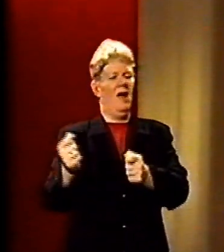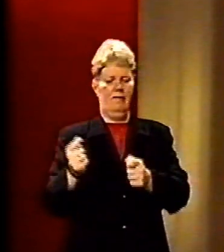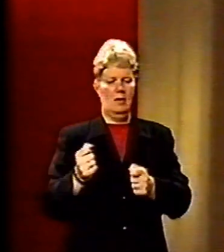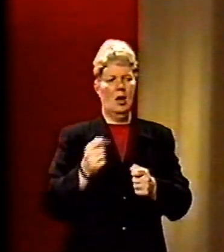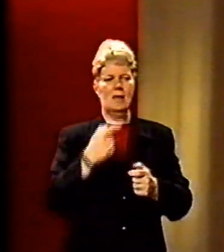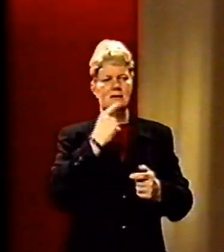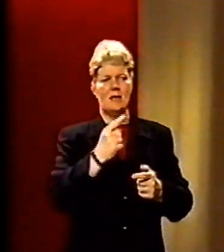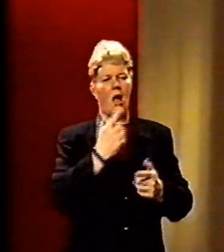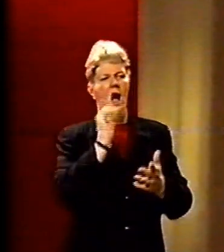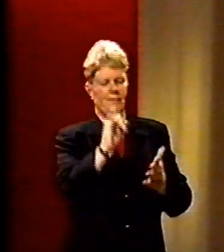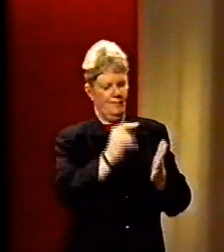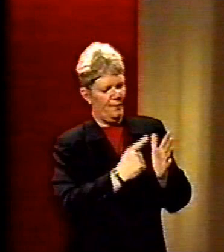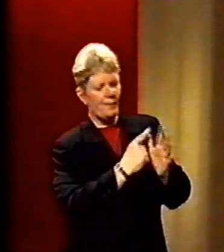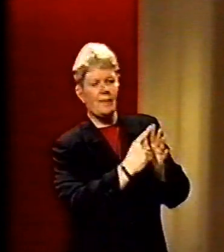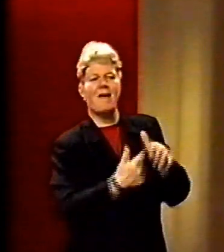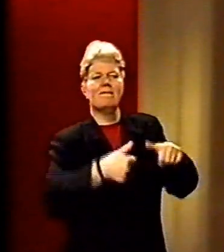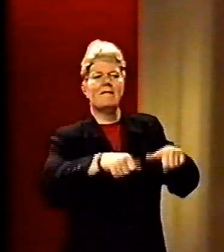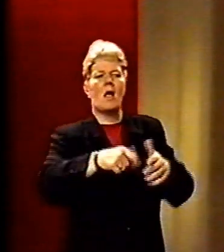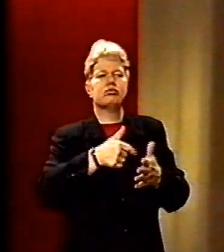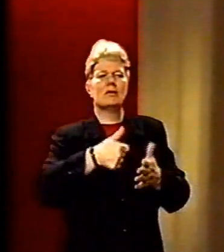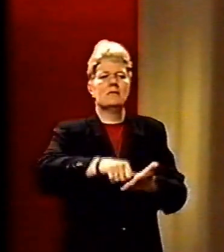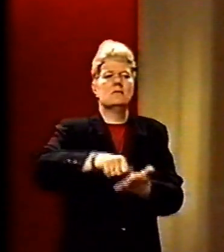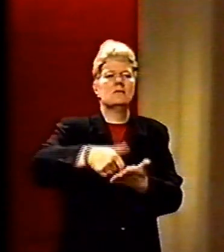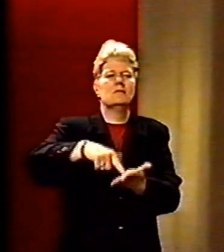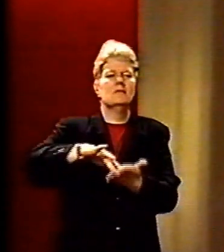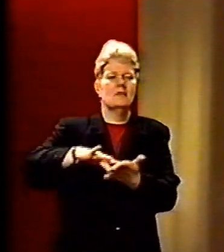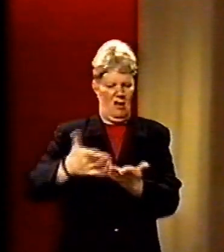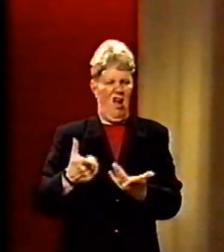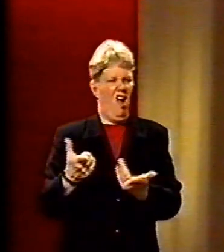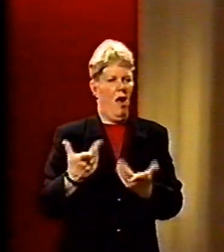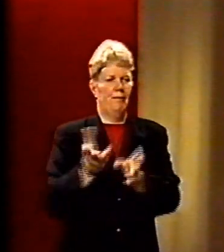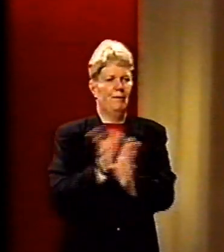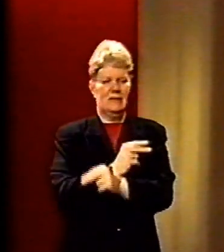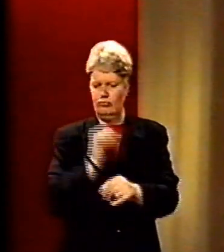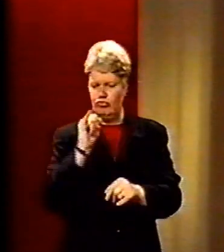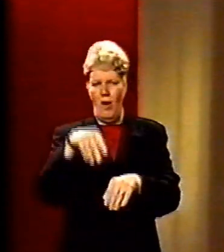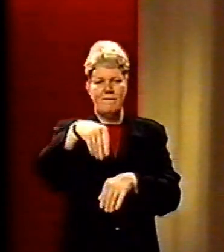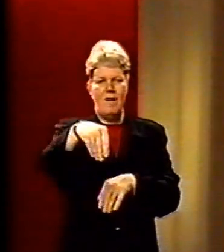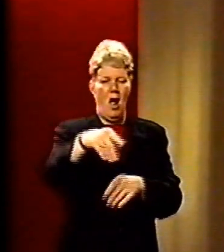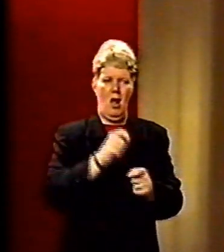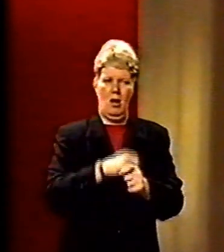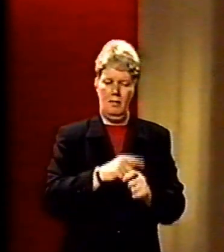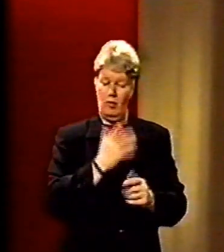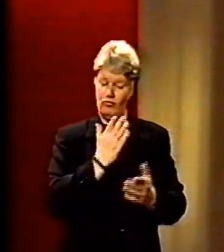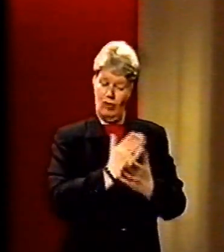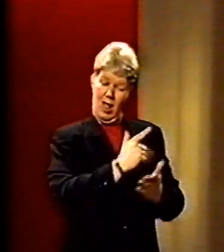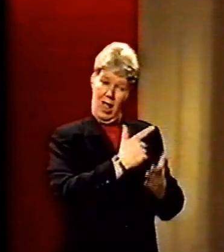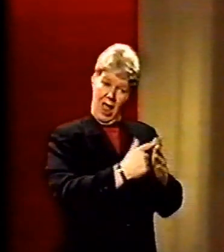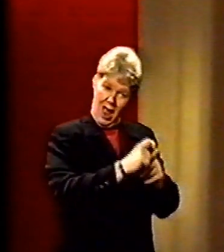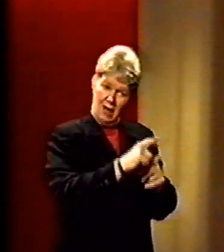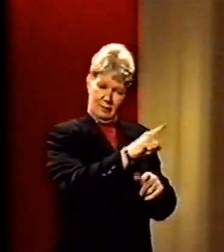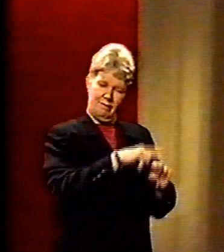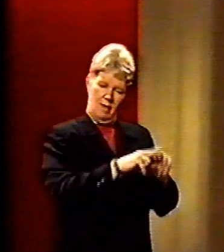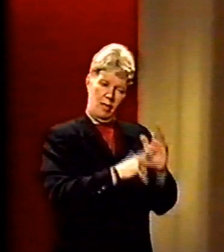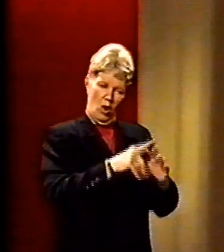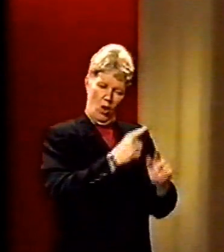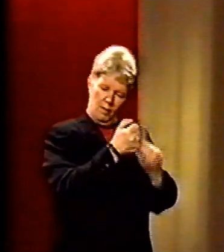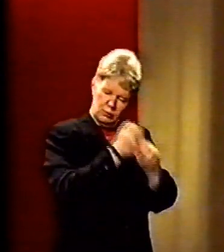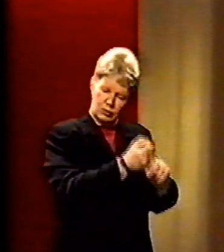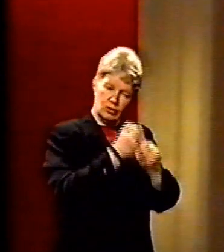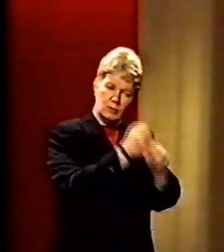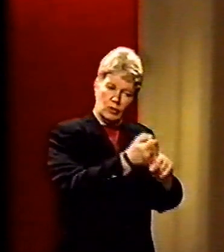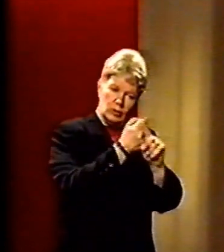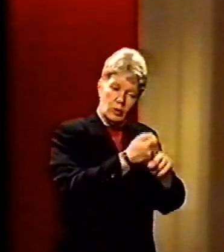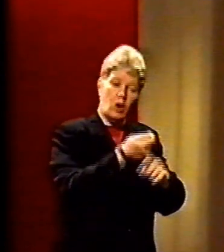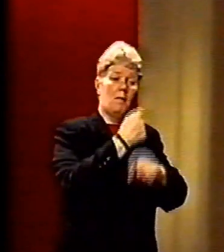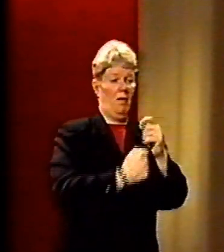So it is only because Ed Horman pushed as hard as he pushed that we found out at all that Charles Horman had been killed in Chile.